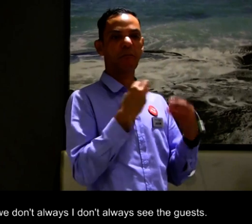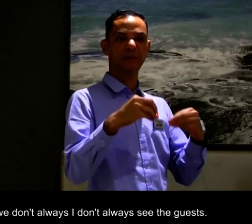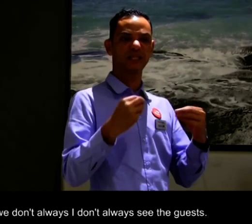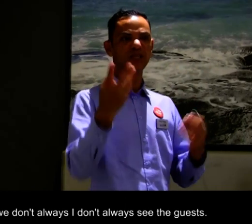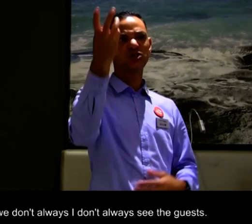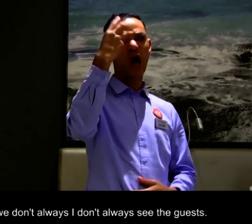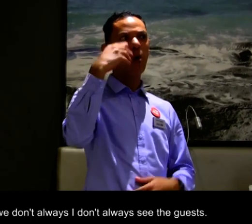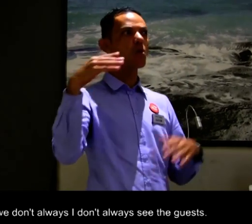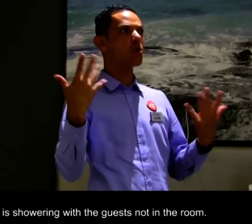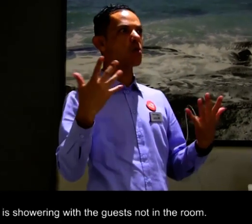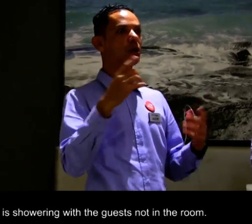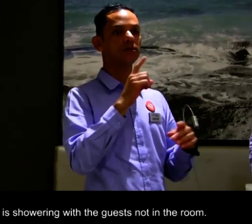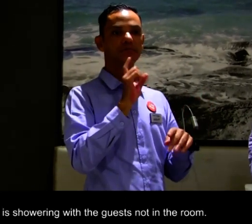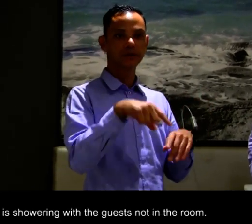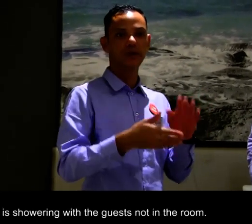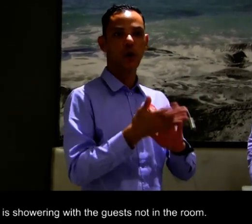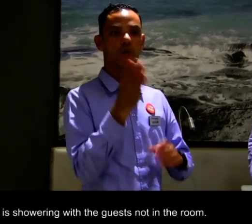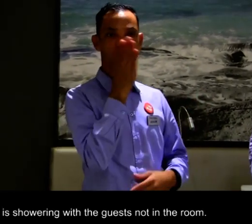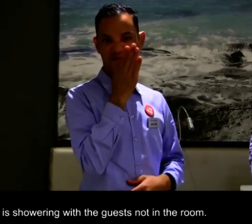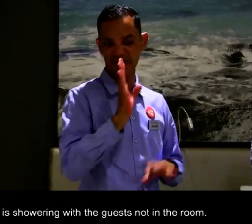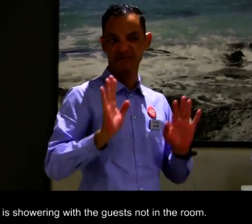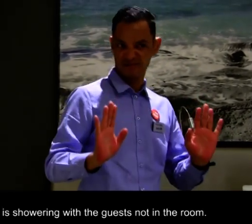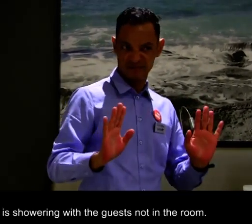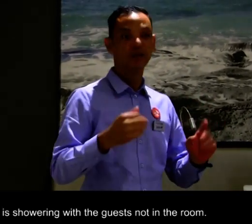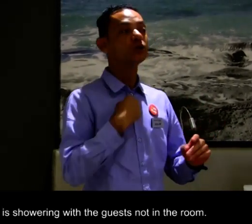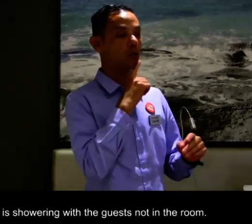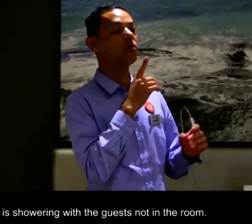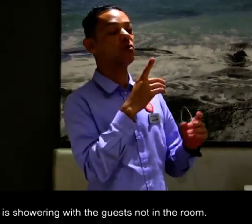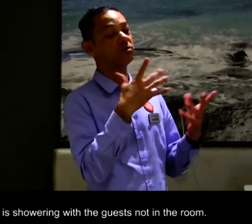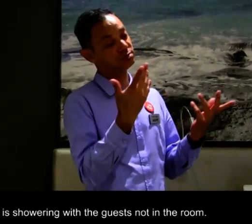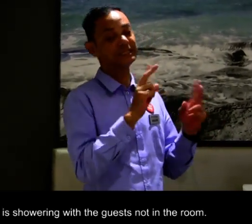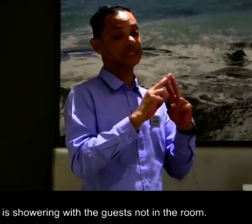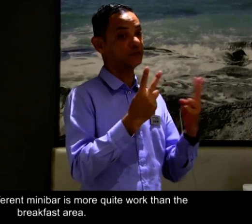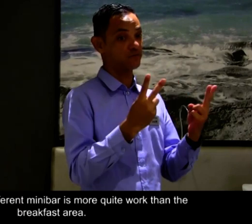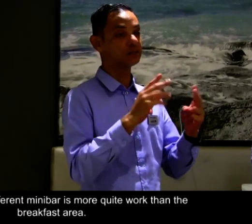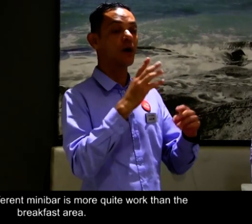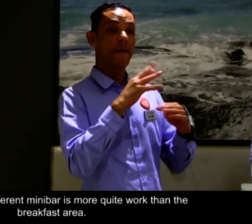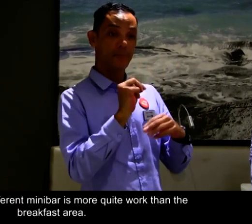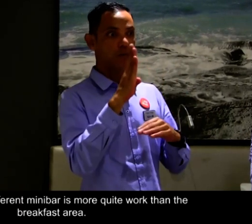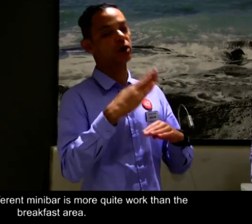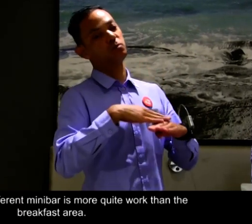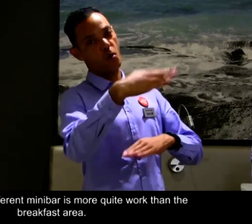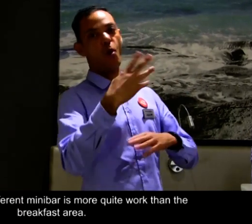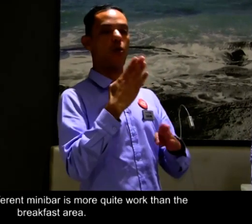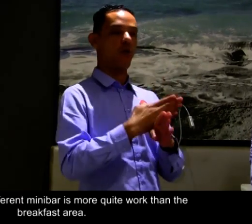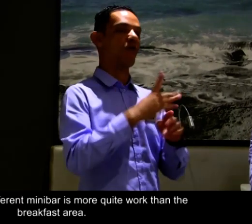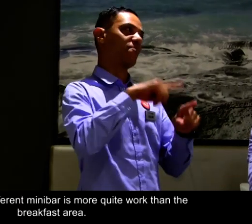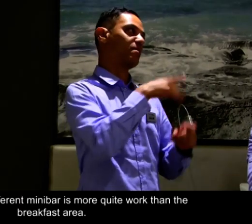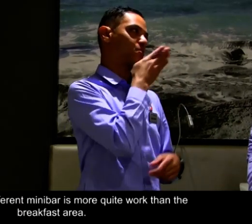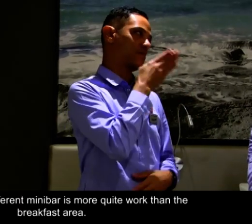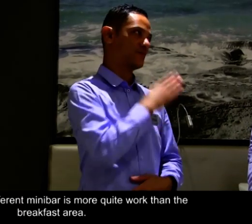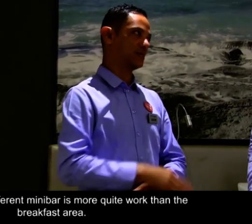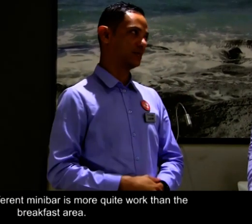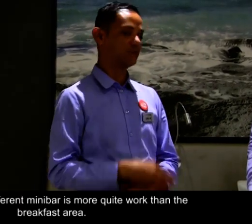don't always, I don't always get to see the guests. Sometimes, the guest is showering, or the guest is not in the room. Um, so, it's quite different. Um,